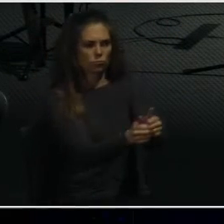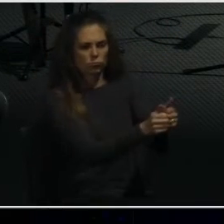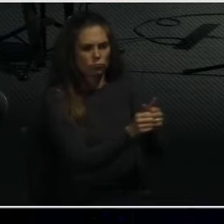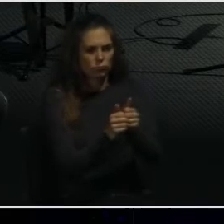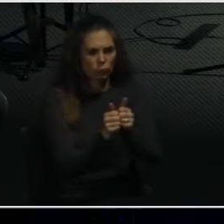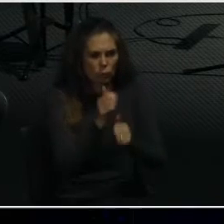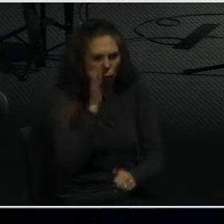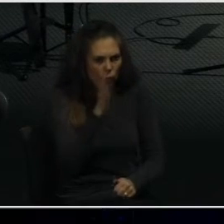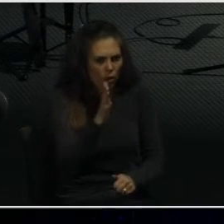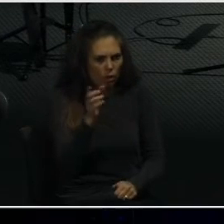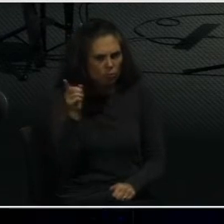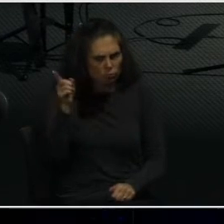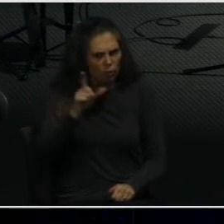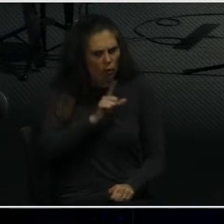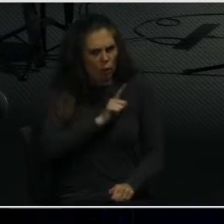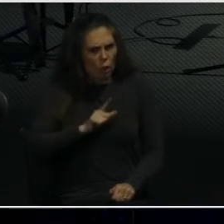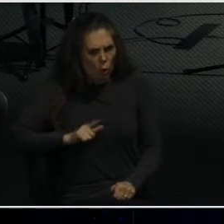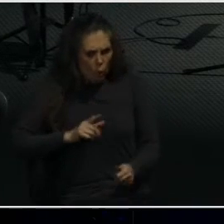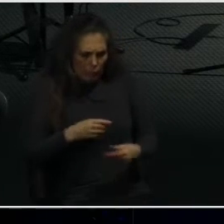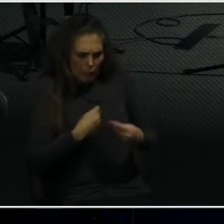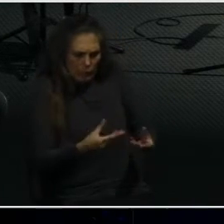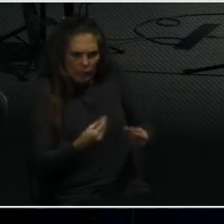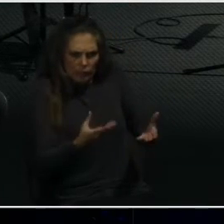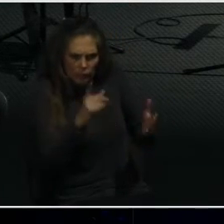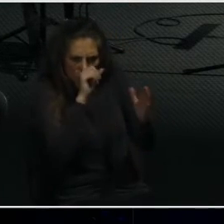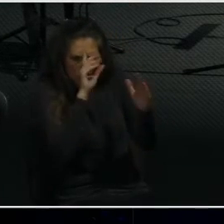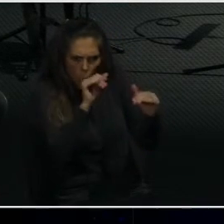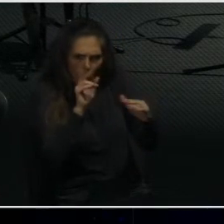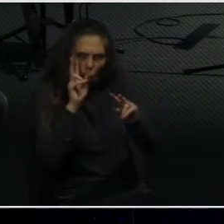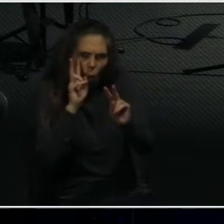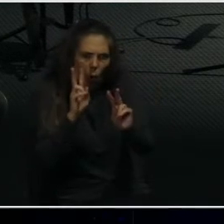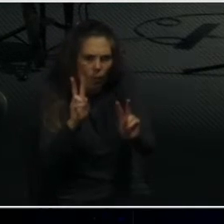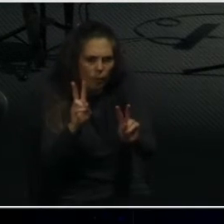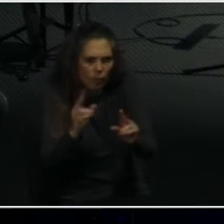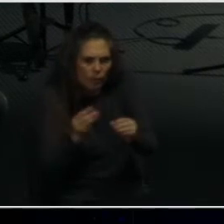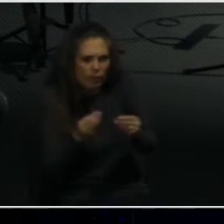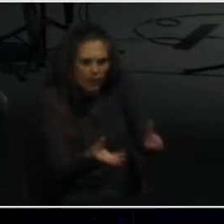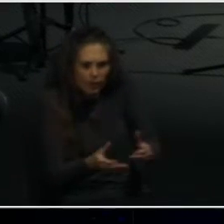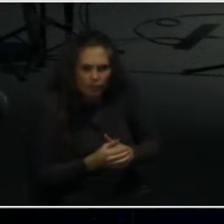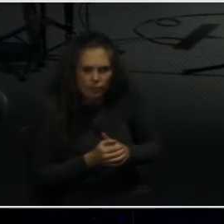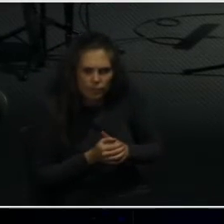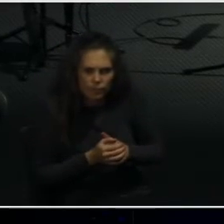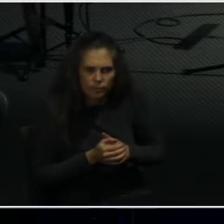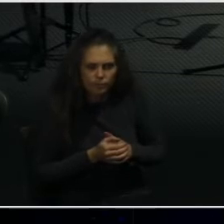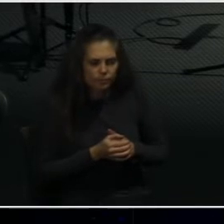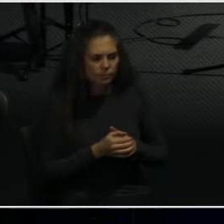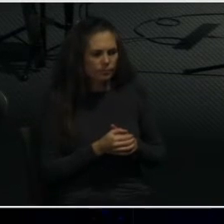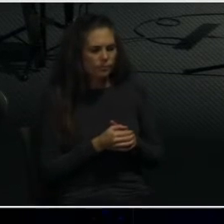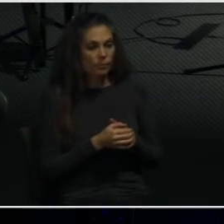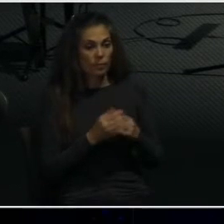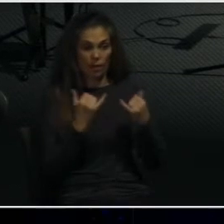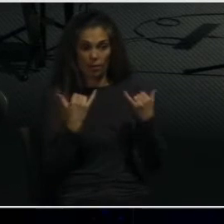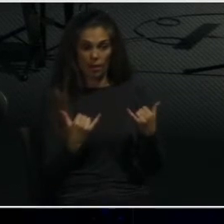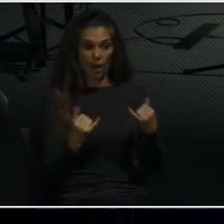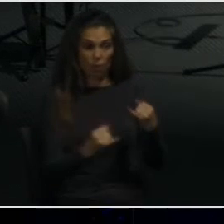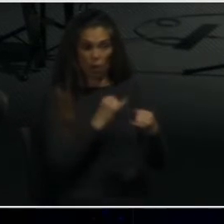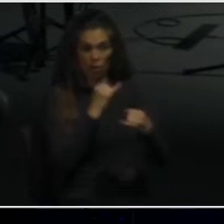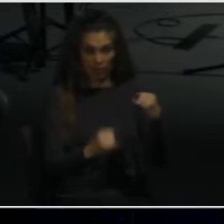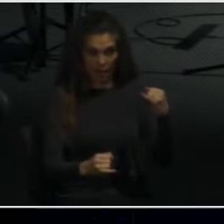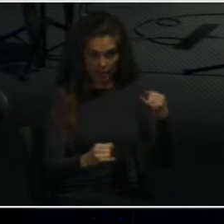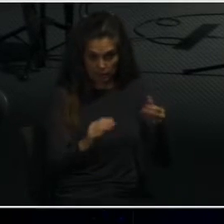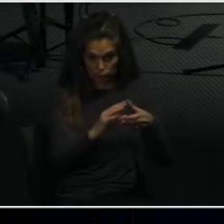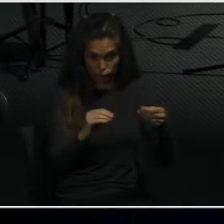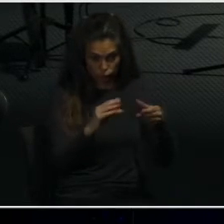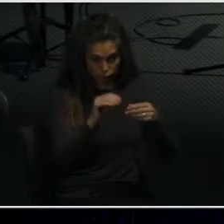hope. But his provision goes even farther. And in our last message on Ezekiel